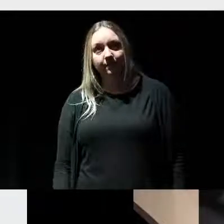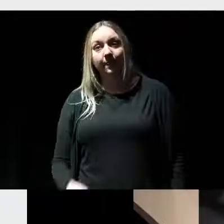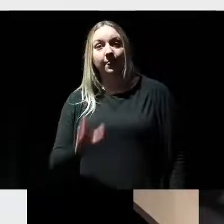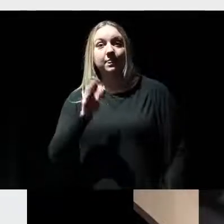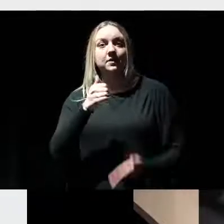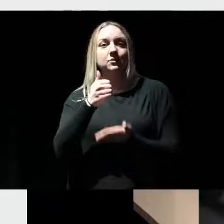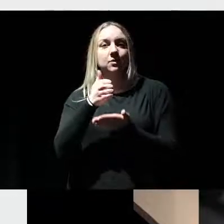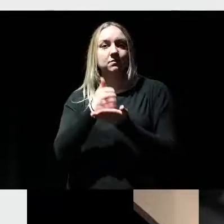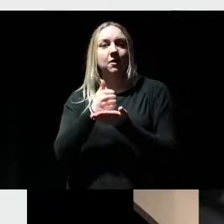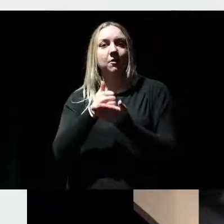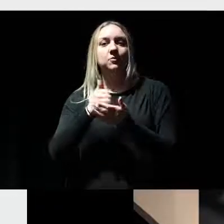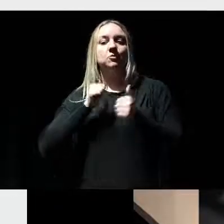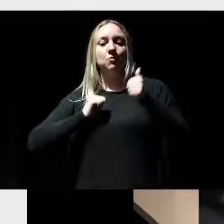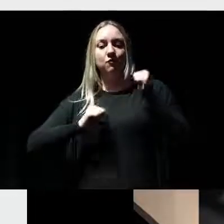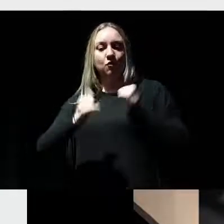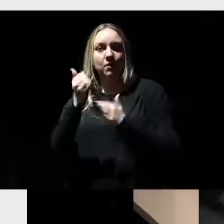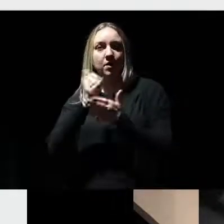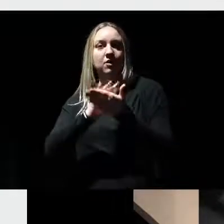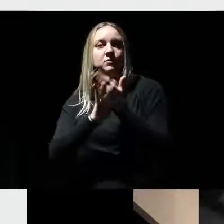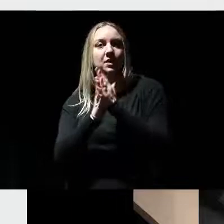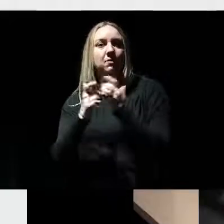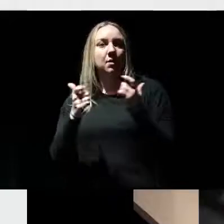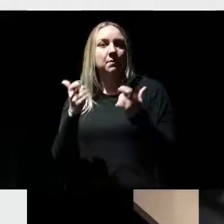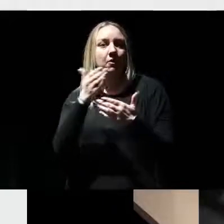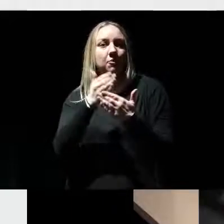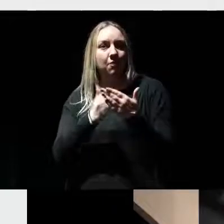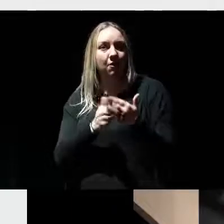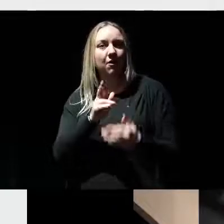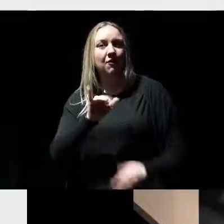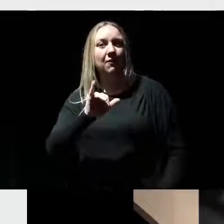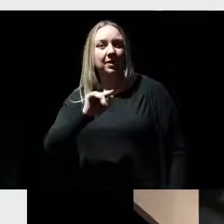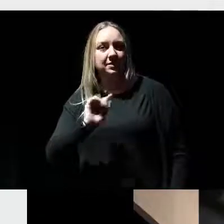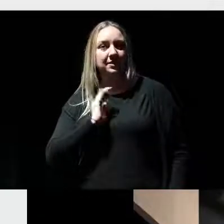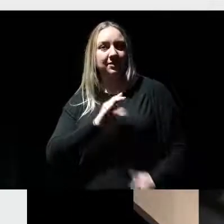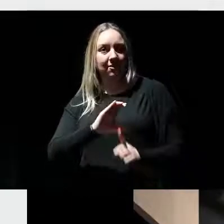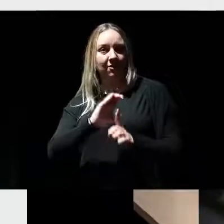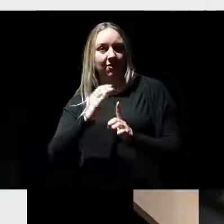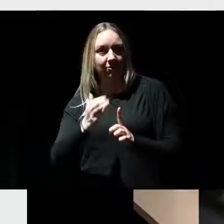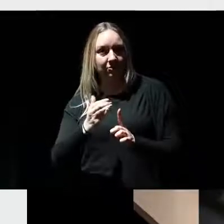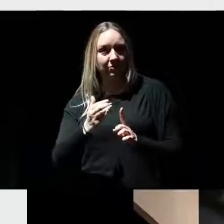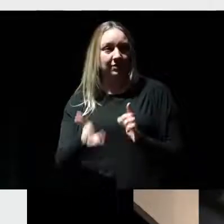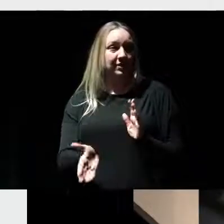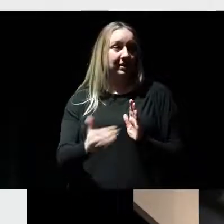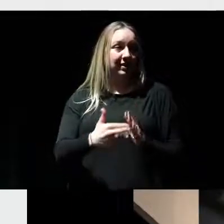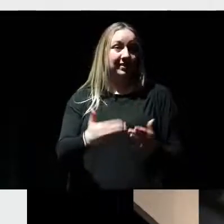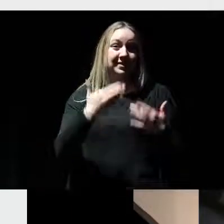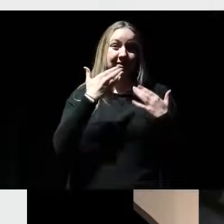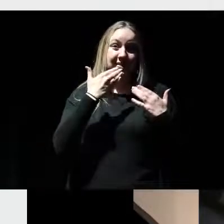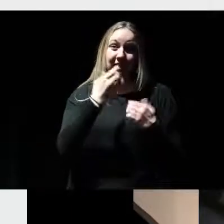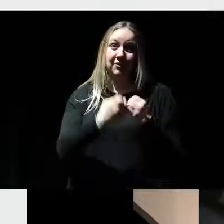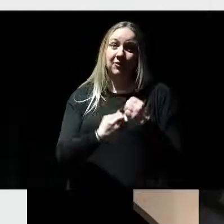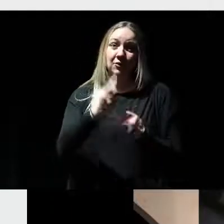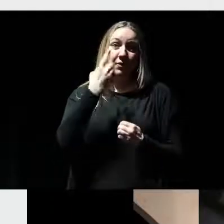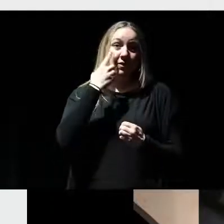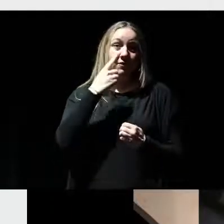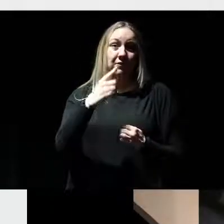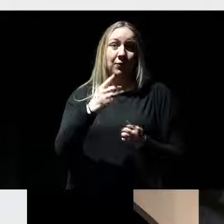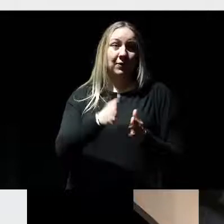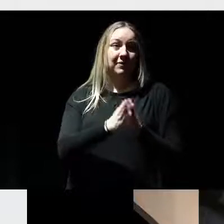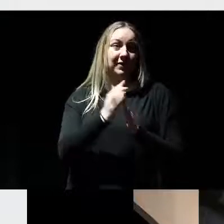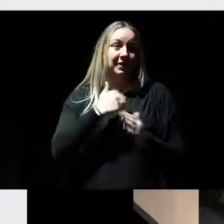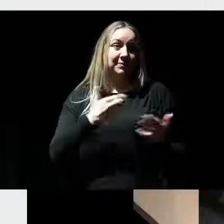Institute. Again, I want to thank everybody for inviting me, Josh, the Vignelli Center, for inviting me today,